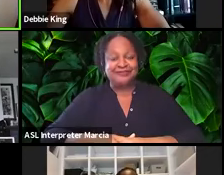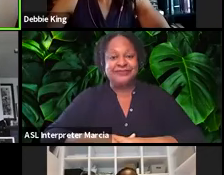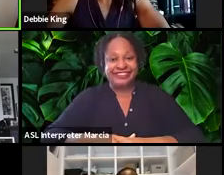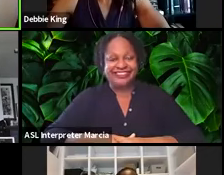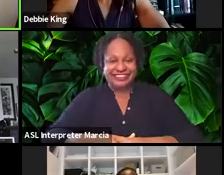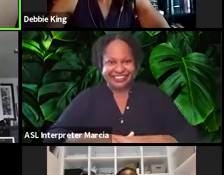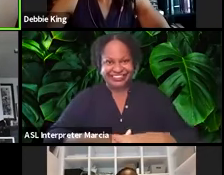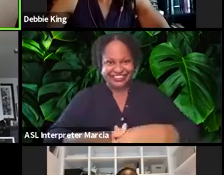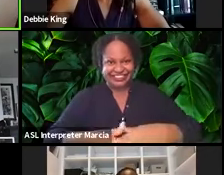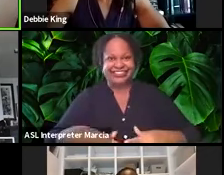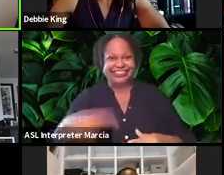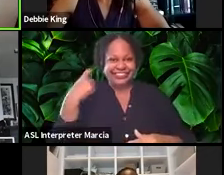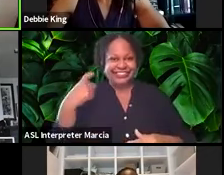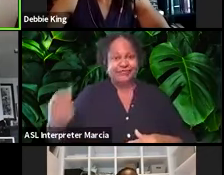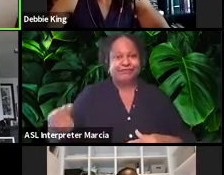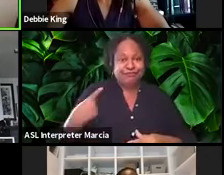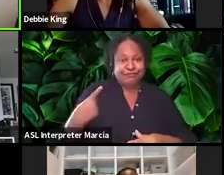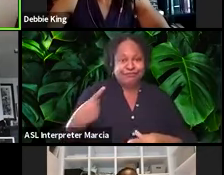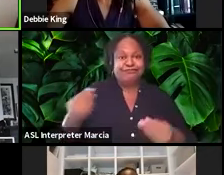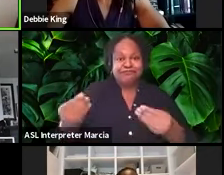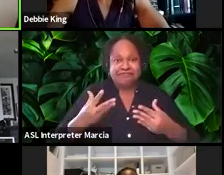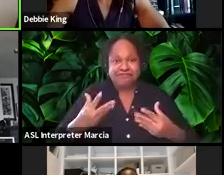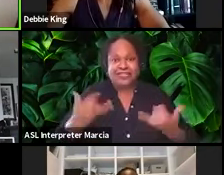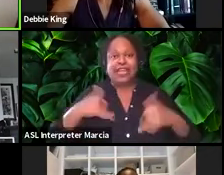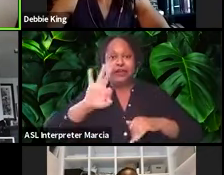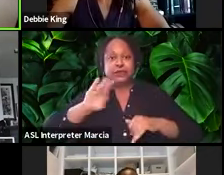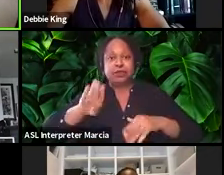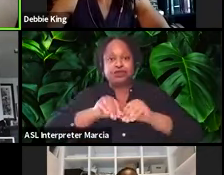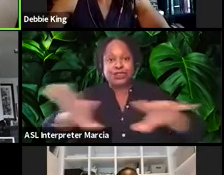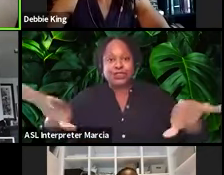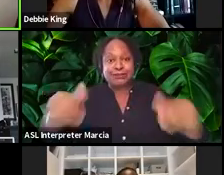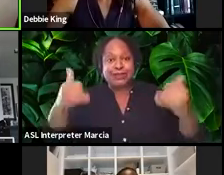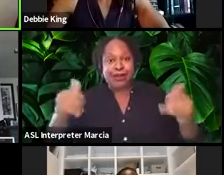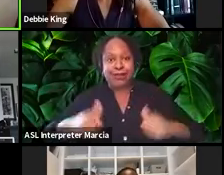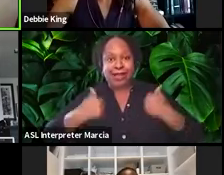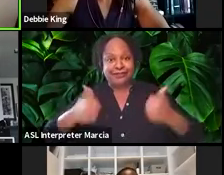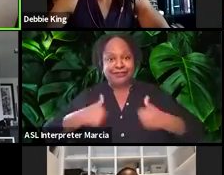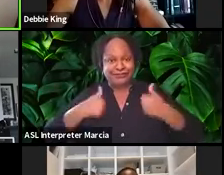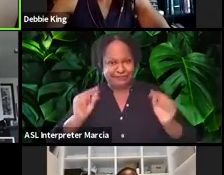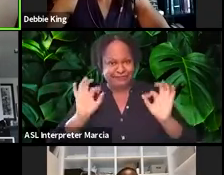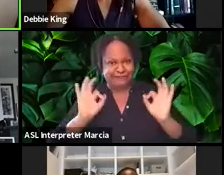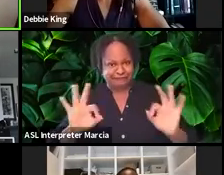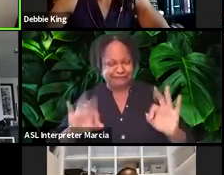Okay, so I just got notification that this is now streaming live on Facebook. So